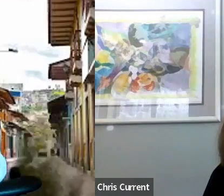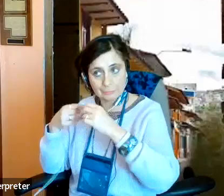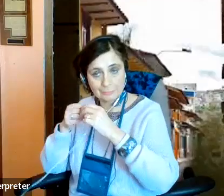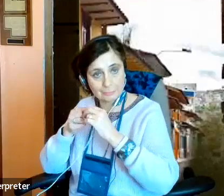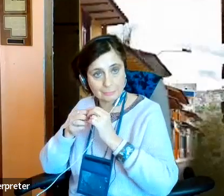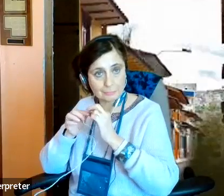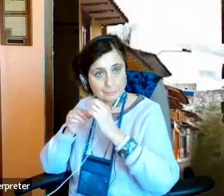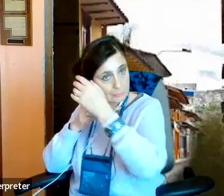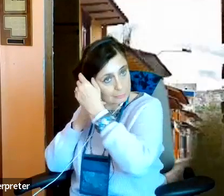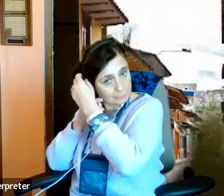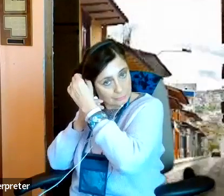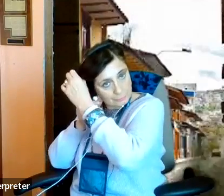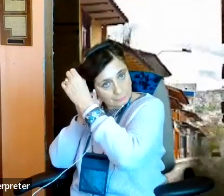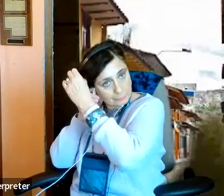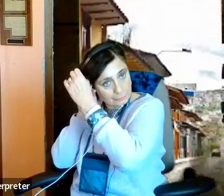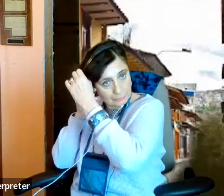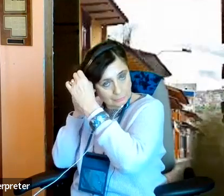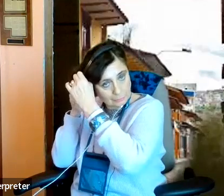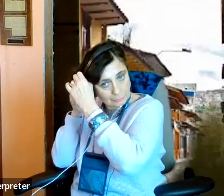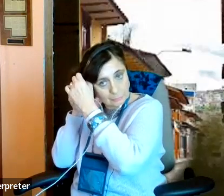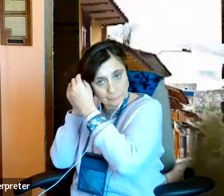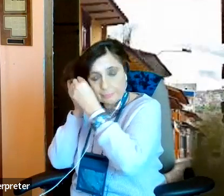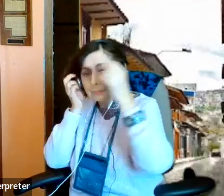in the top right of my